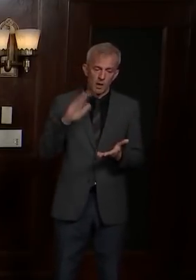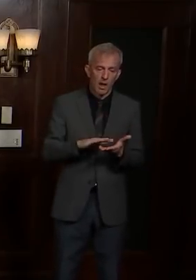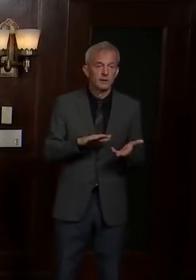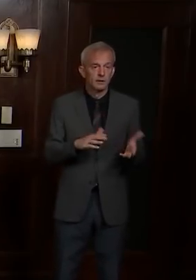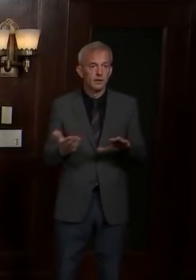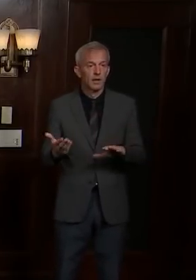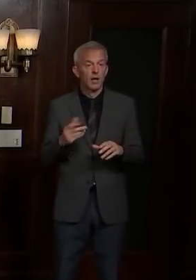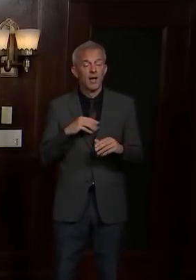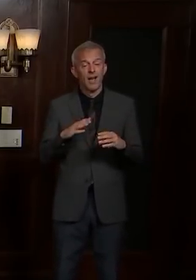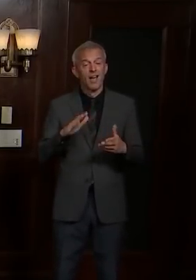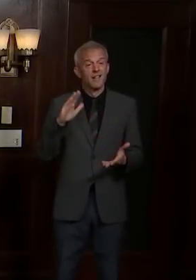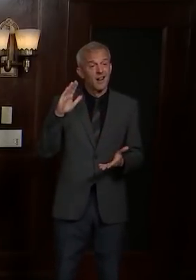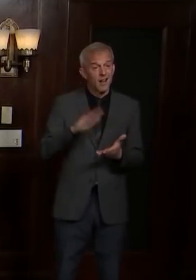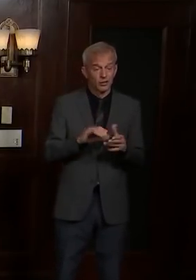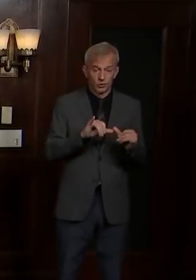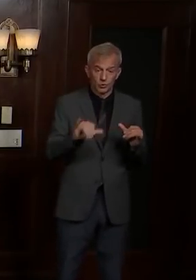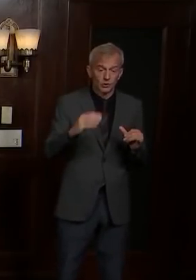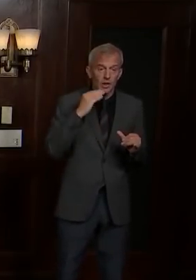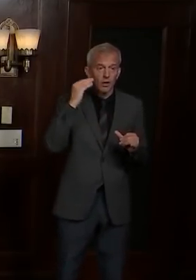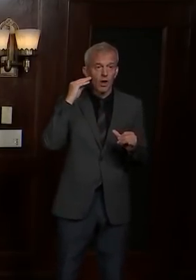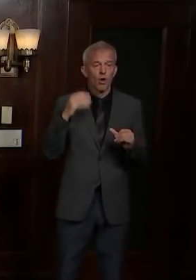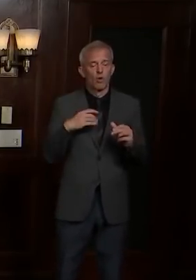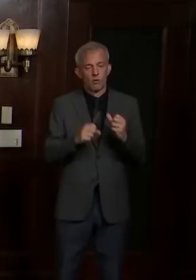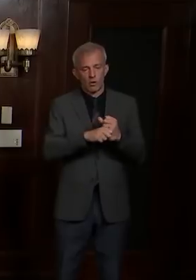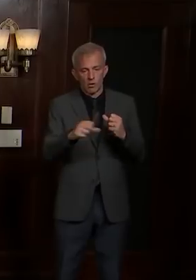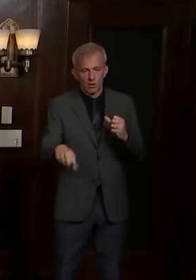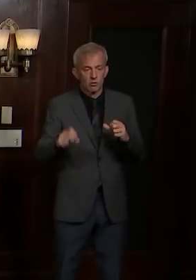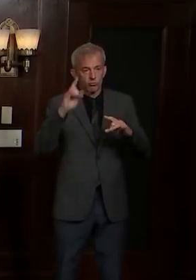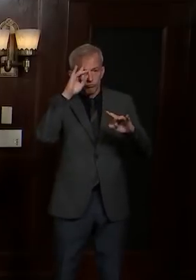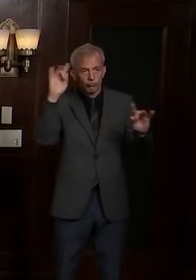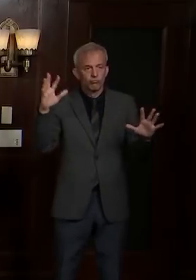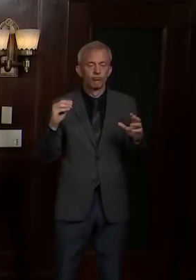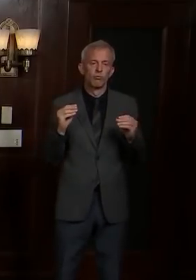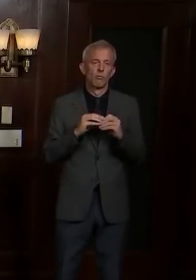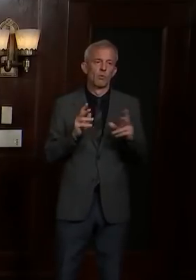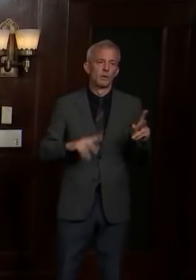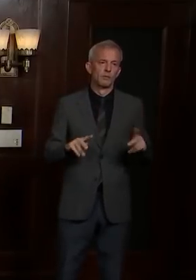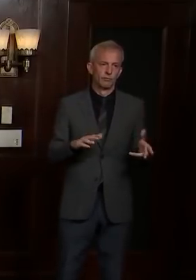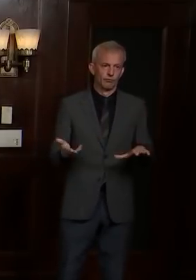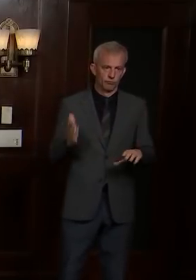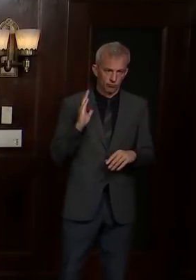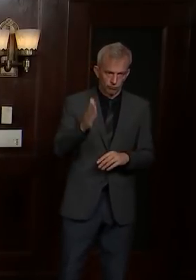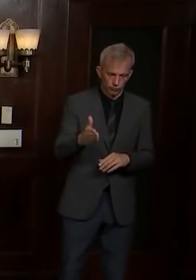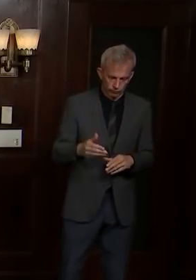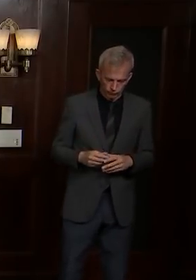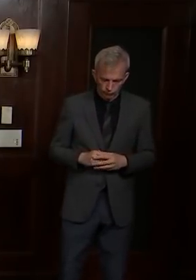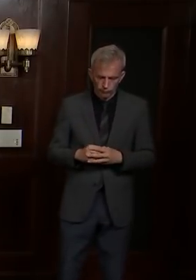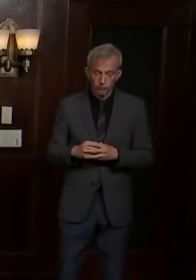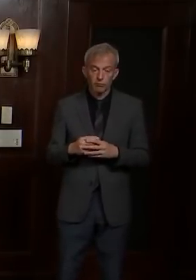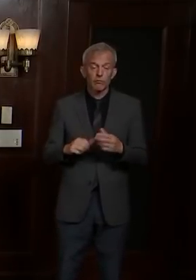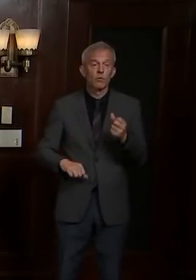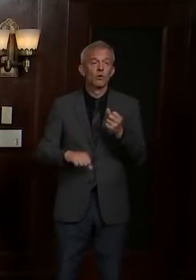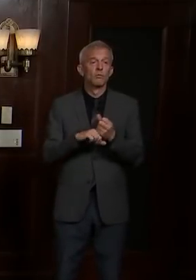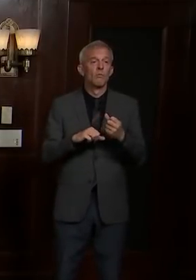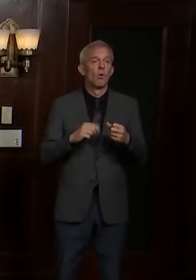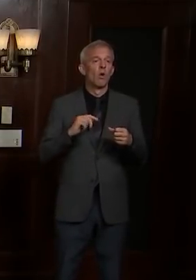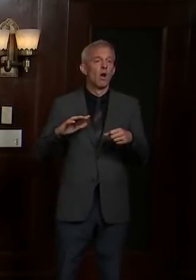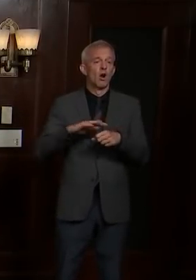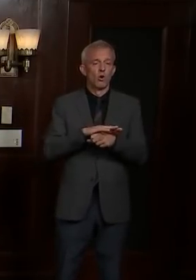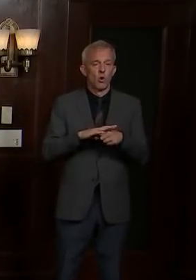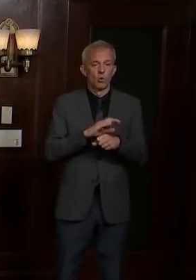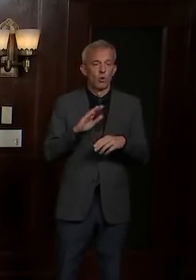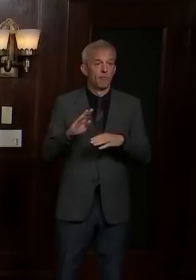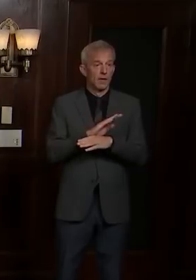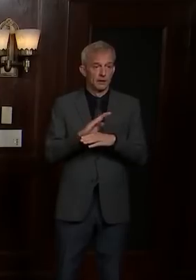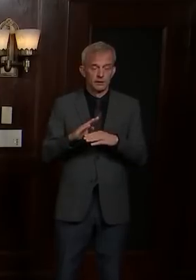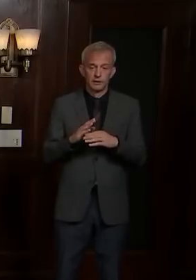take them, the longer it will take, and the more lives we will lose. Supporting our local businesses through this and